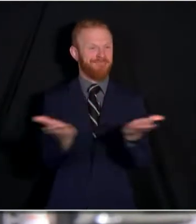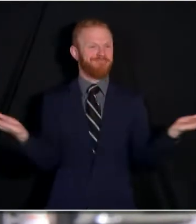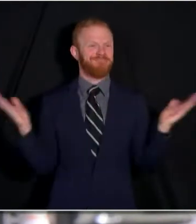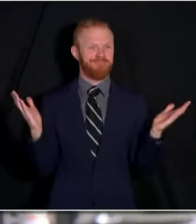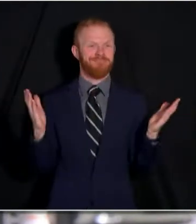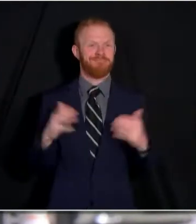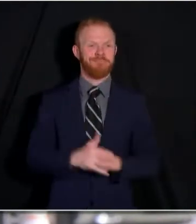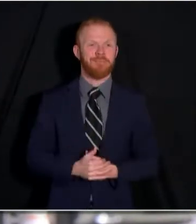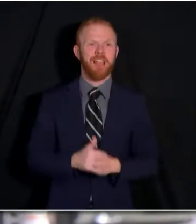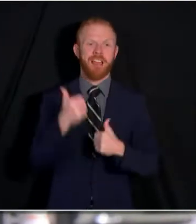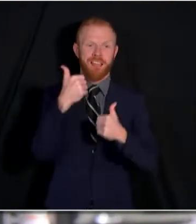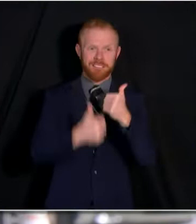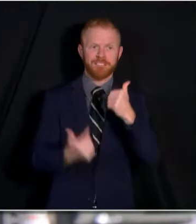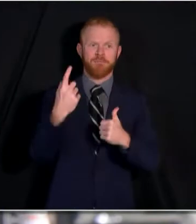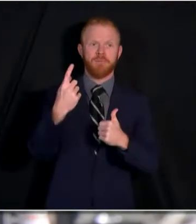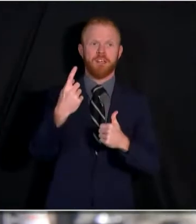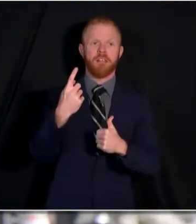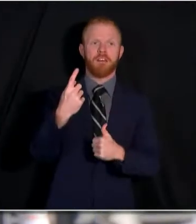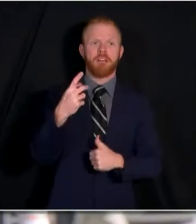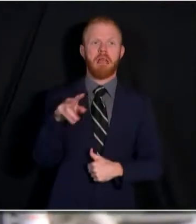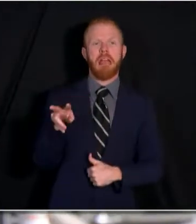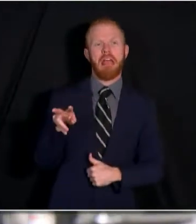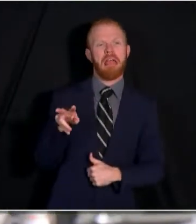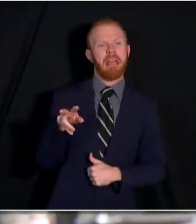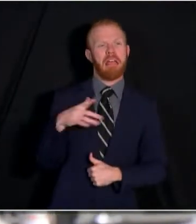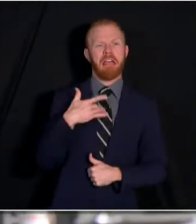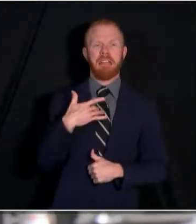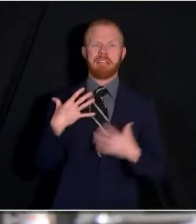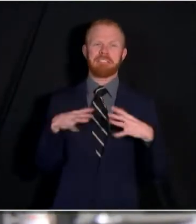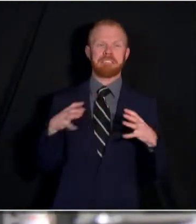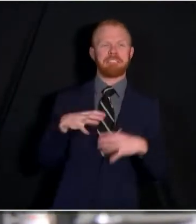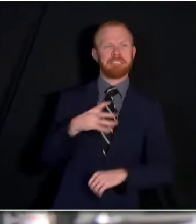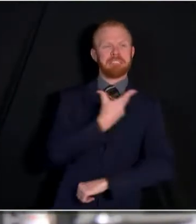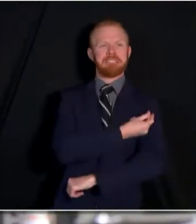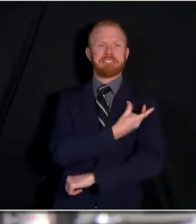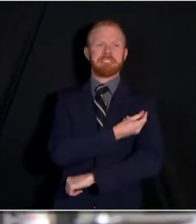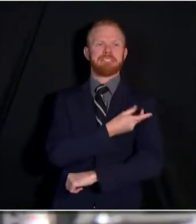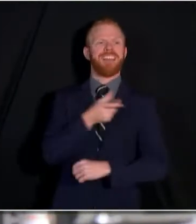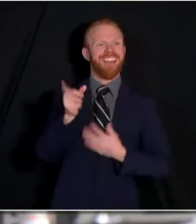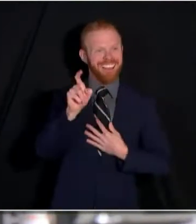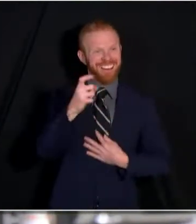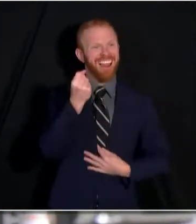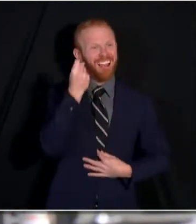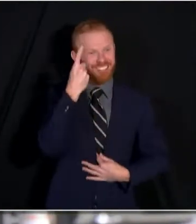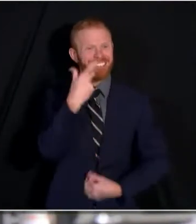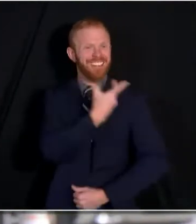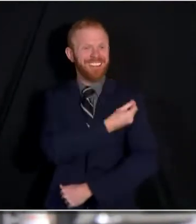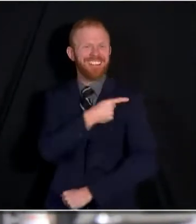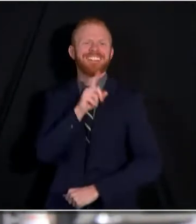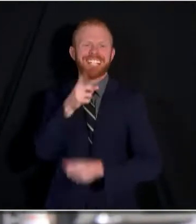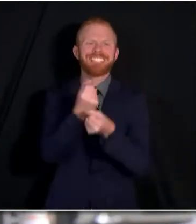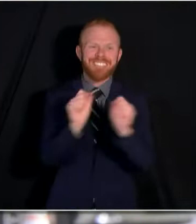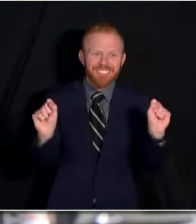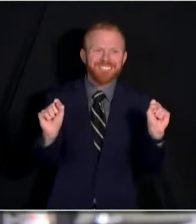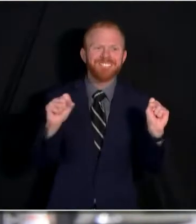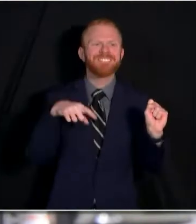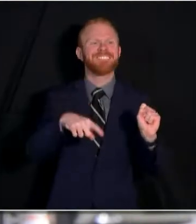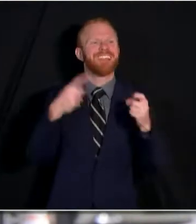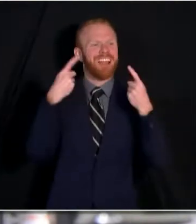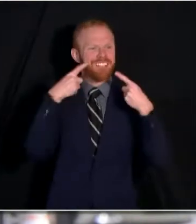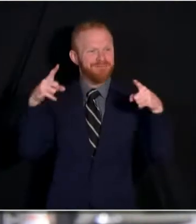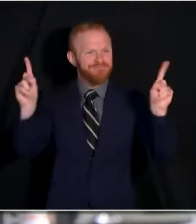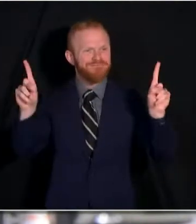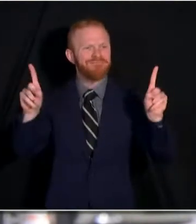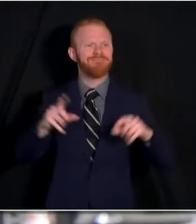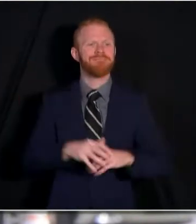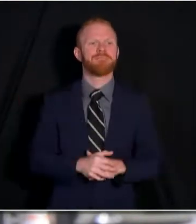who is skeptical or afraid needs to know that the vaccine is safe and effective. Everyone who is confused